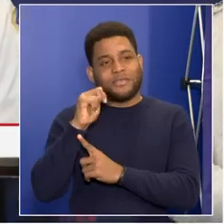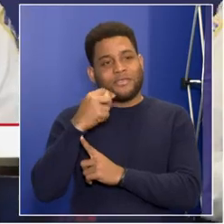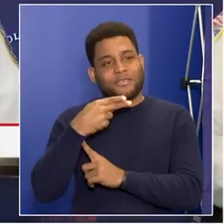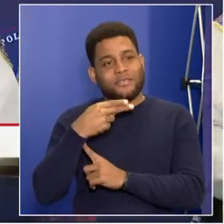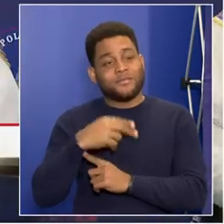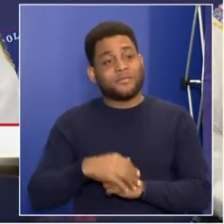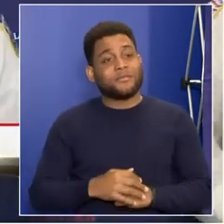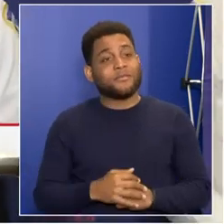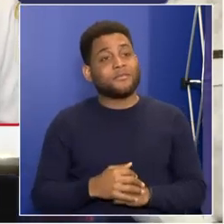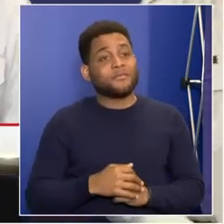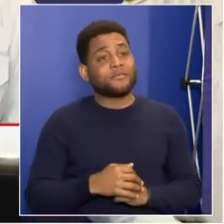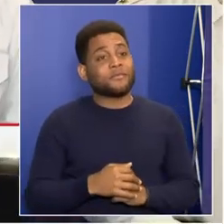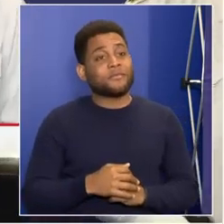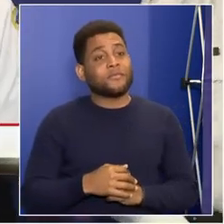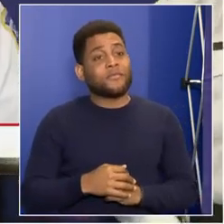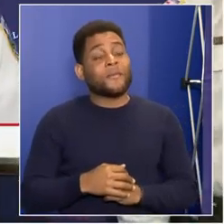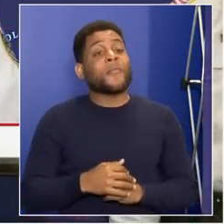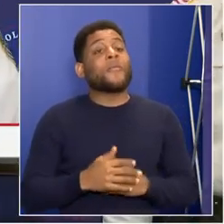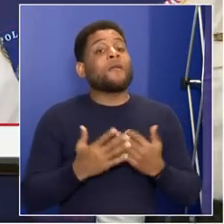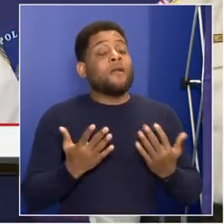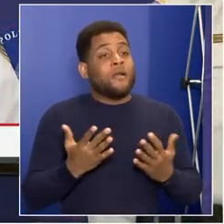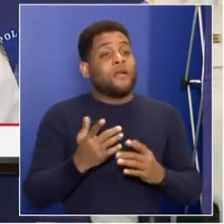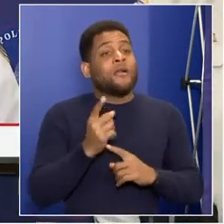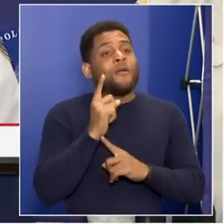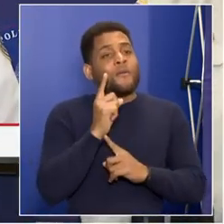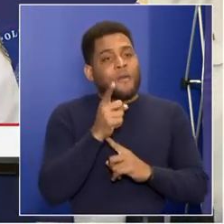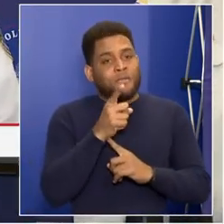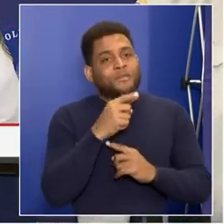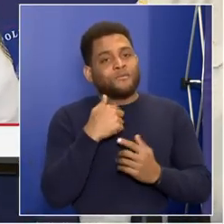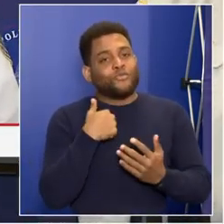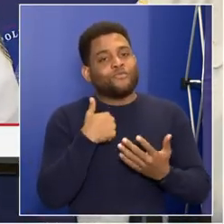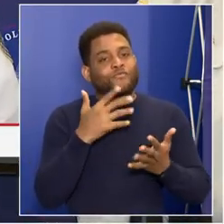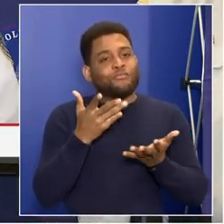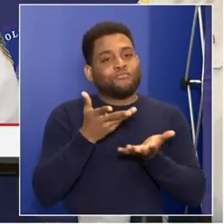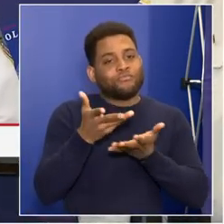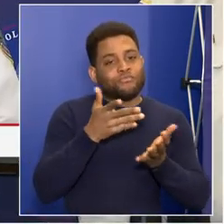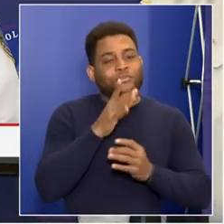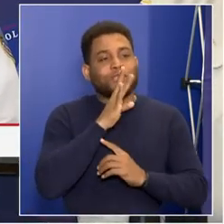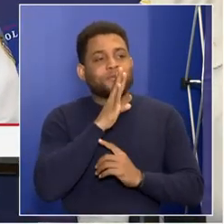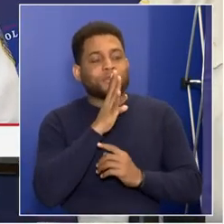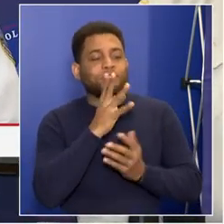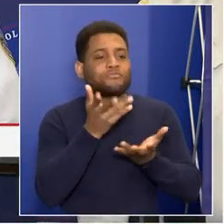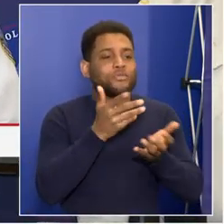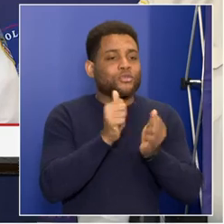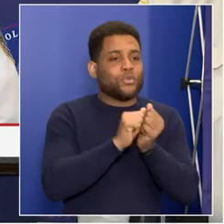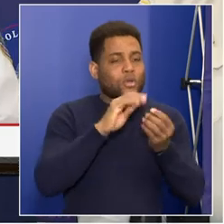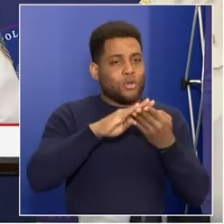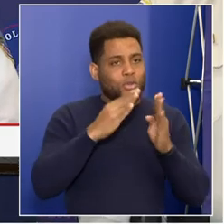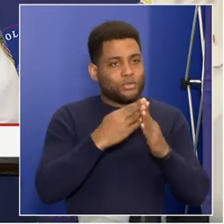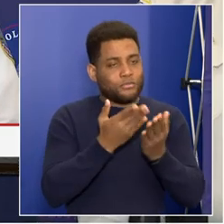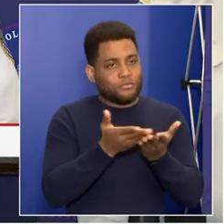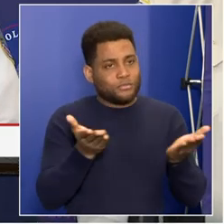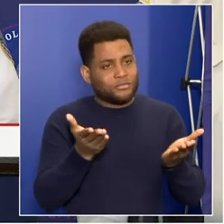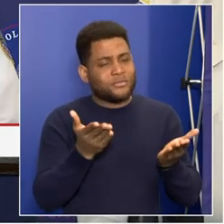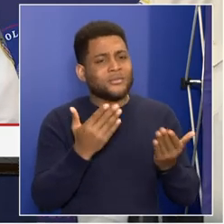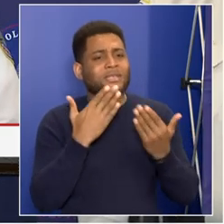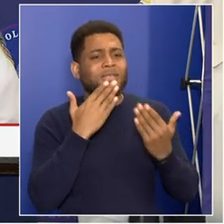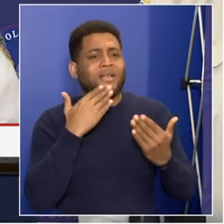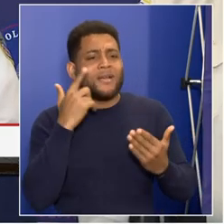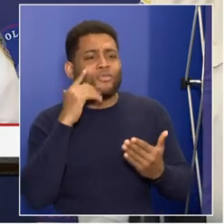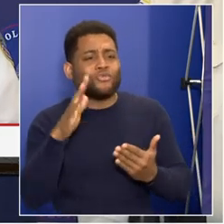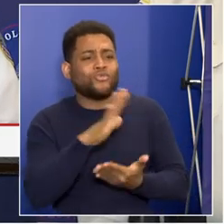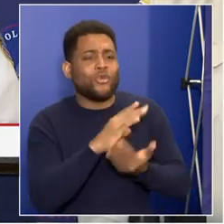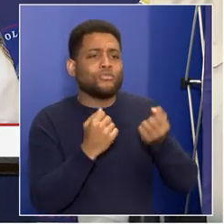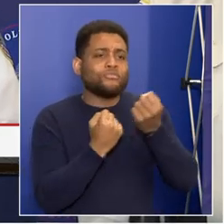I just want to take a few moments just to speak to the community. I want to tell the community, first of all, thank you for your support. Thank you for